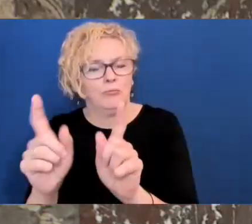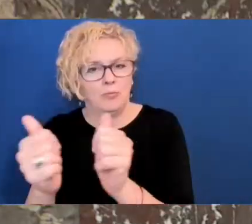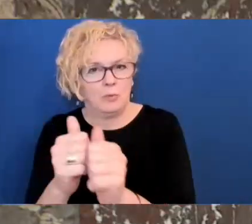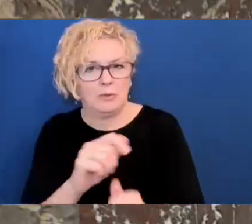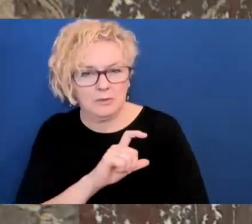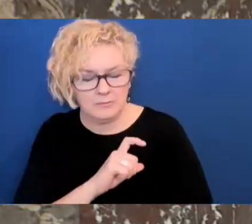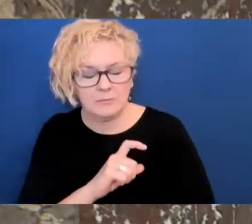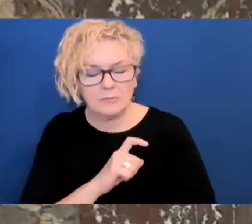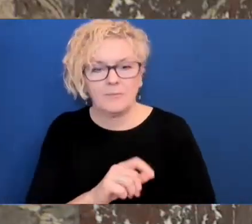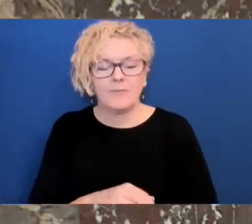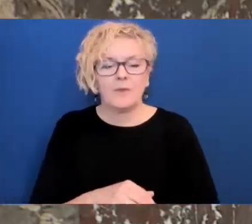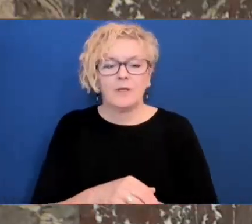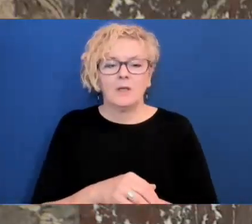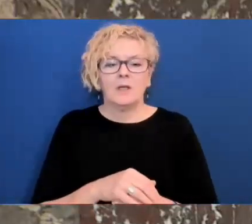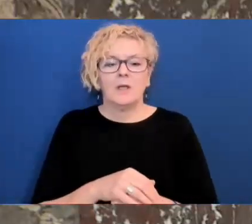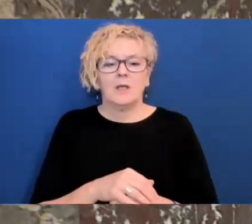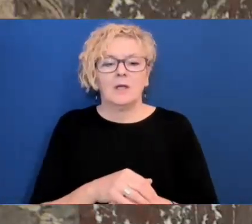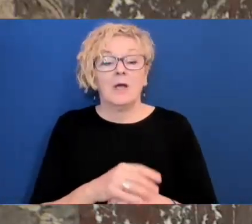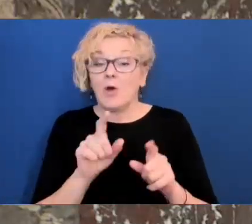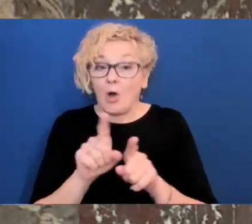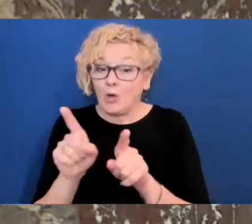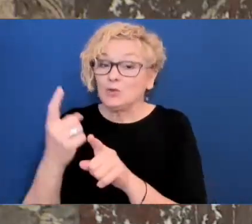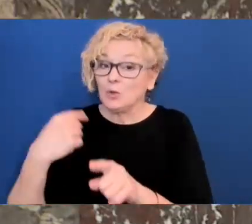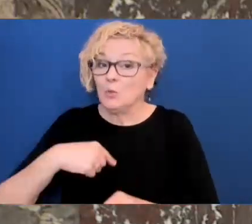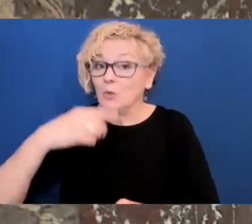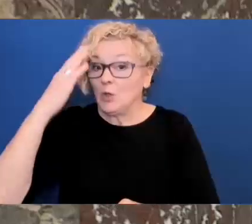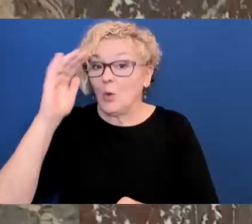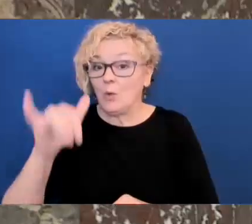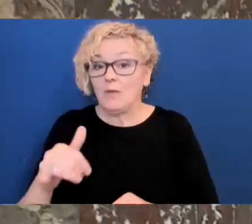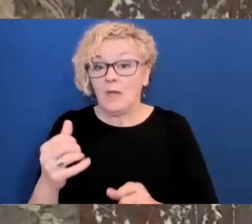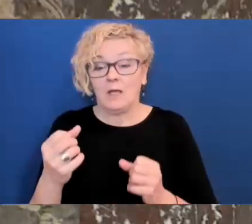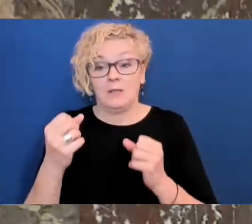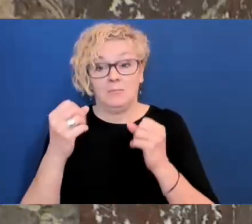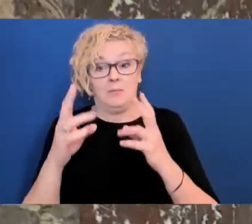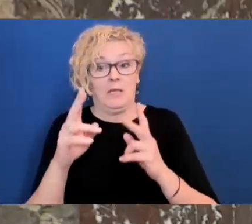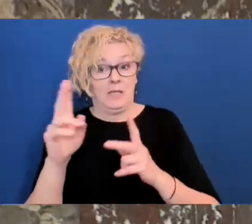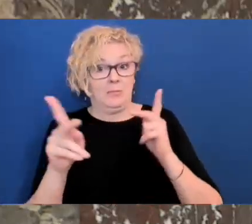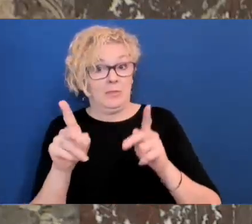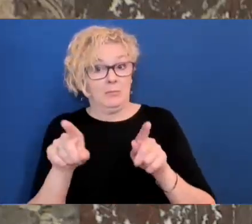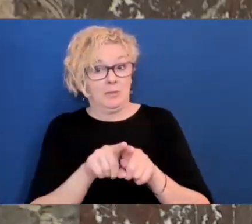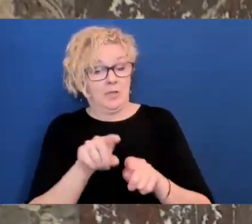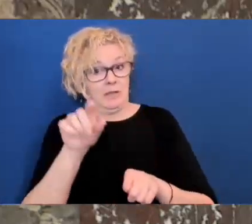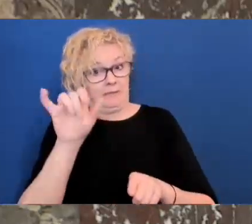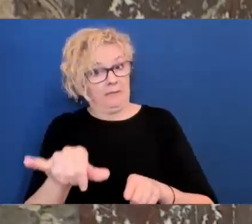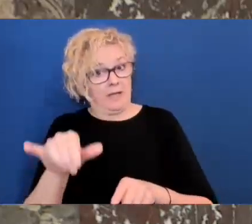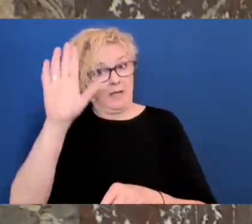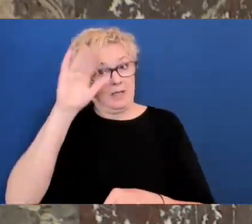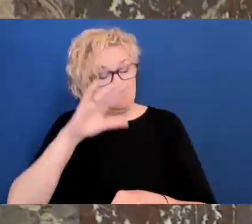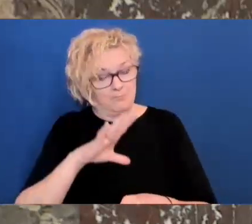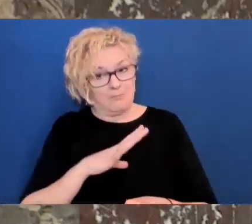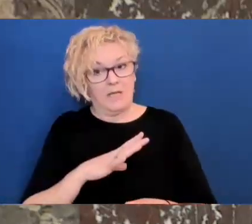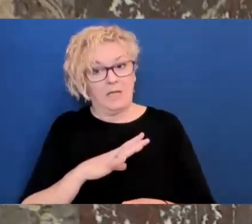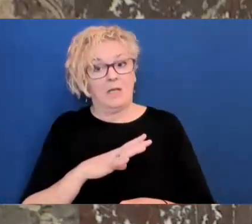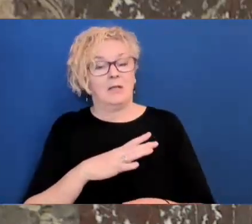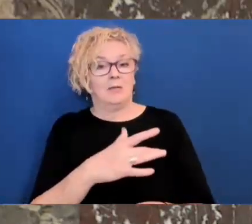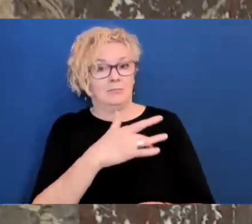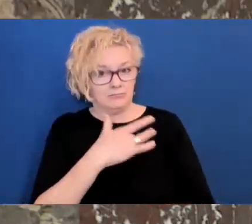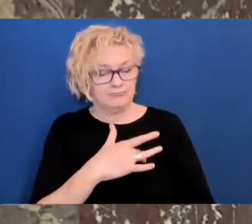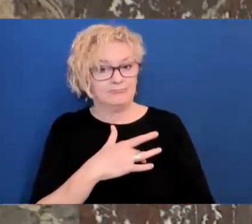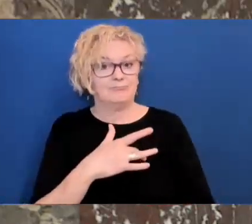that many of these individuals are ending up being arrested in our criminal justice system. So we need to do both things at the same time, and we